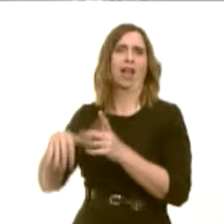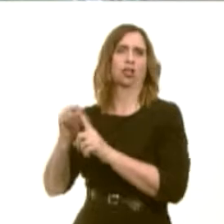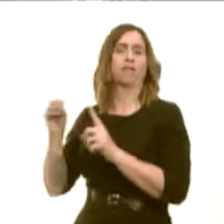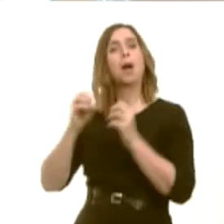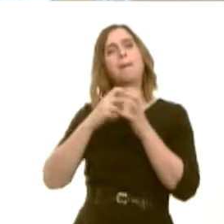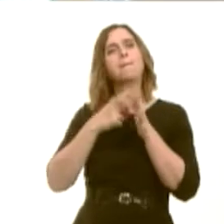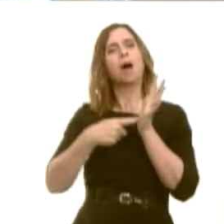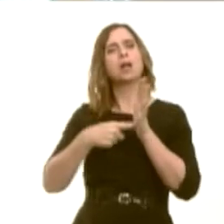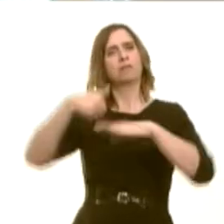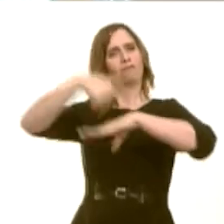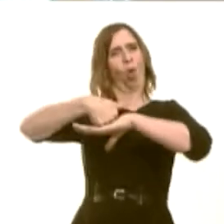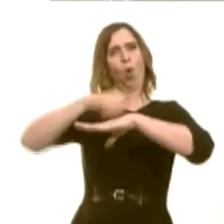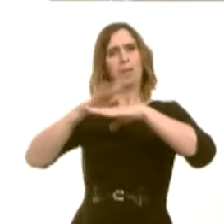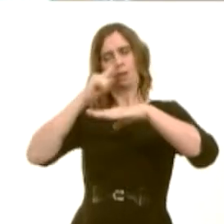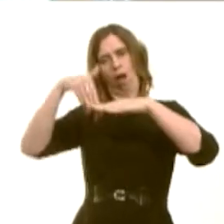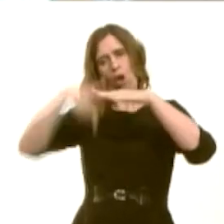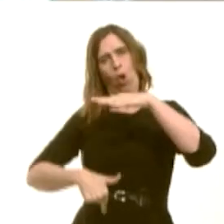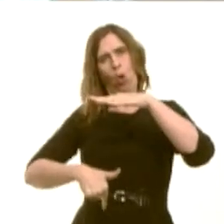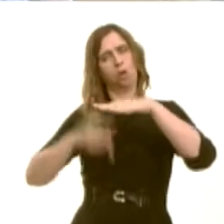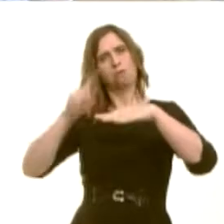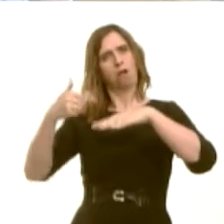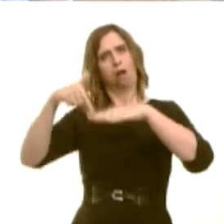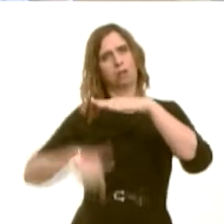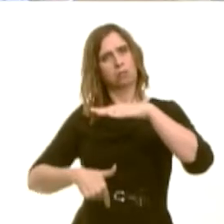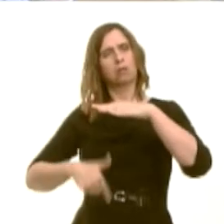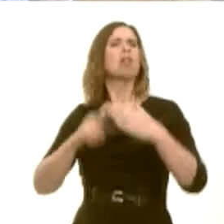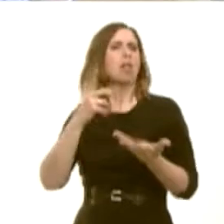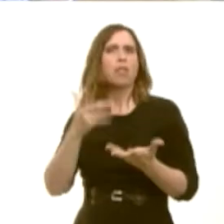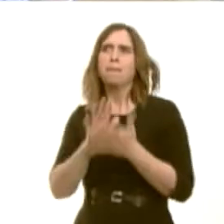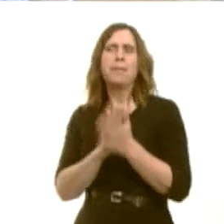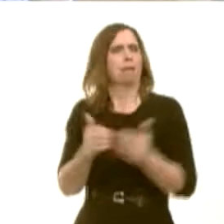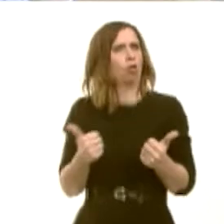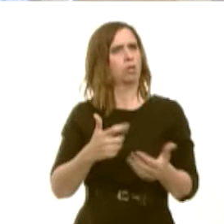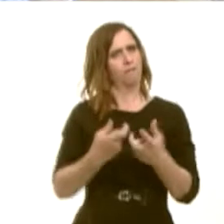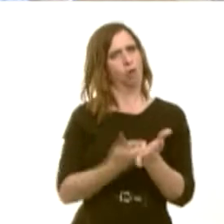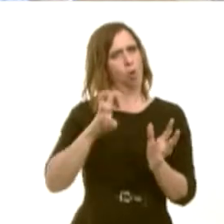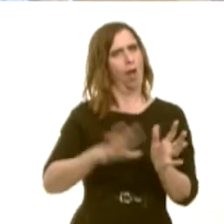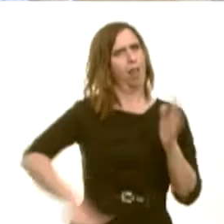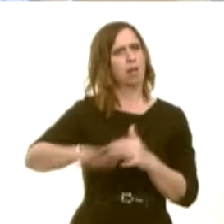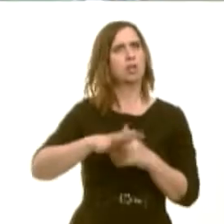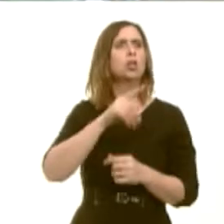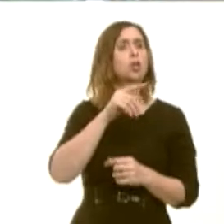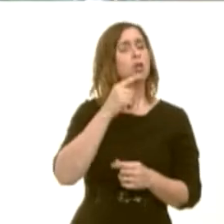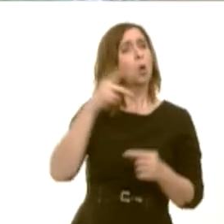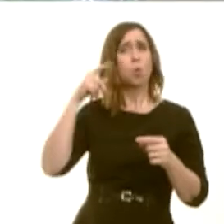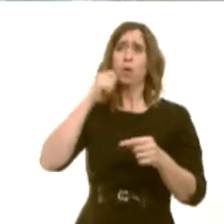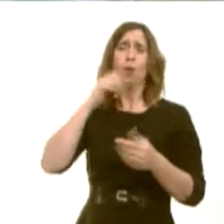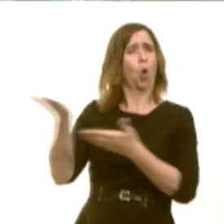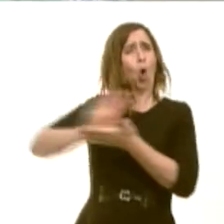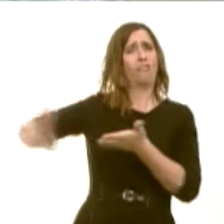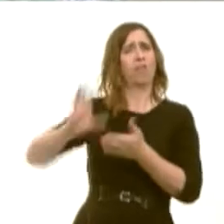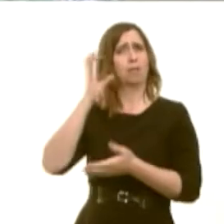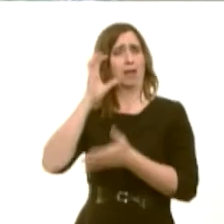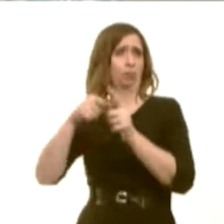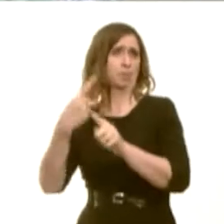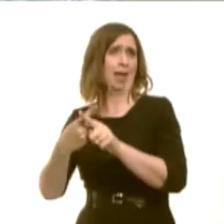Barnett floor, we have said that. Net These cut. are all advantages to the people of Wales. We have said we would cut the bedroom tax, get rid of it completely. And